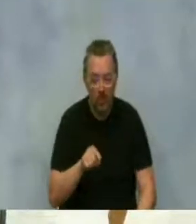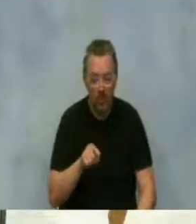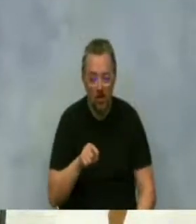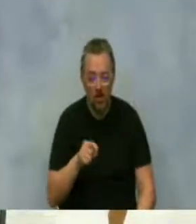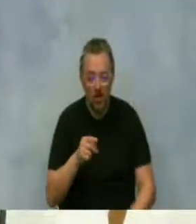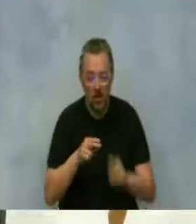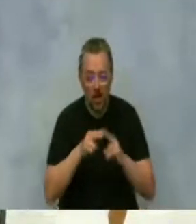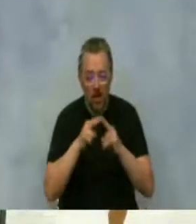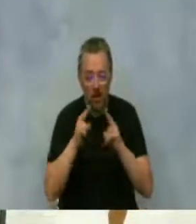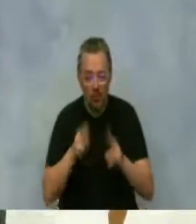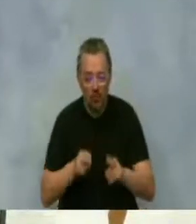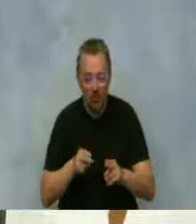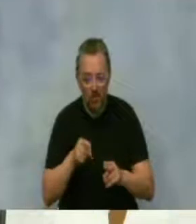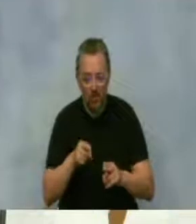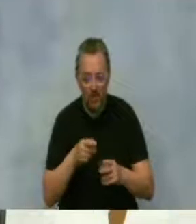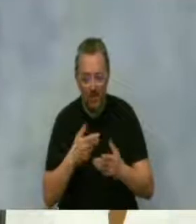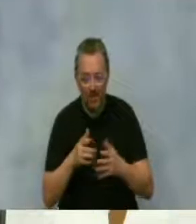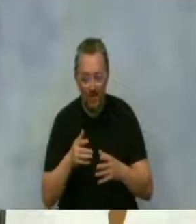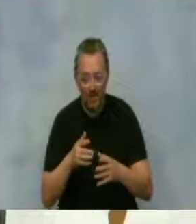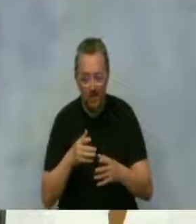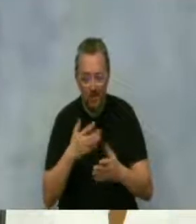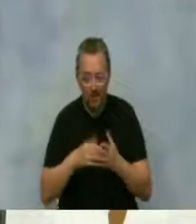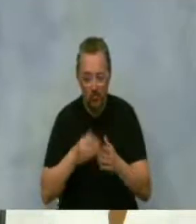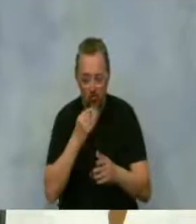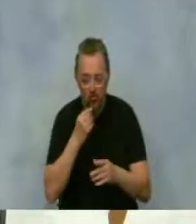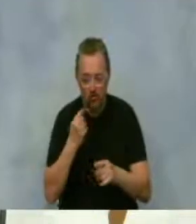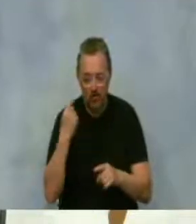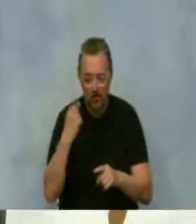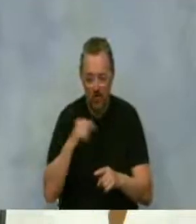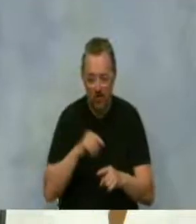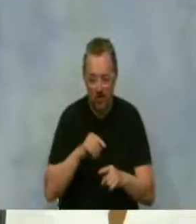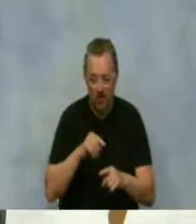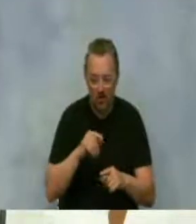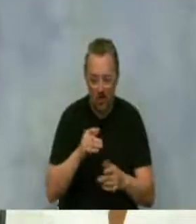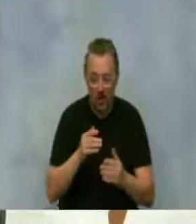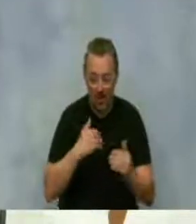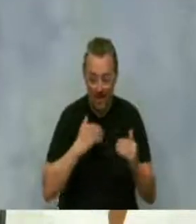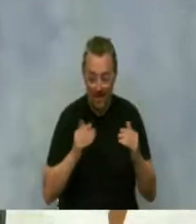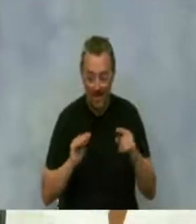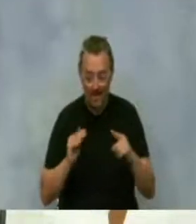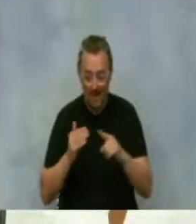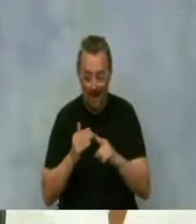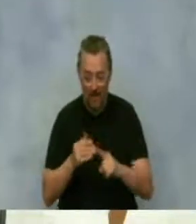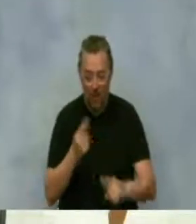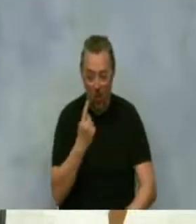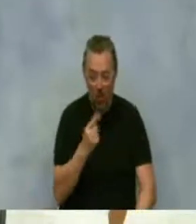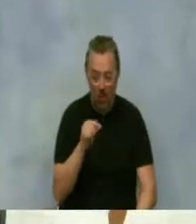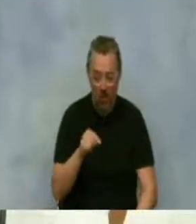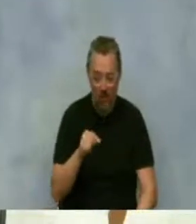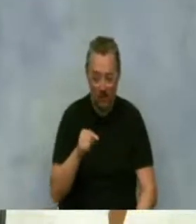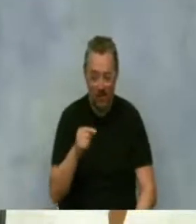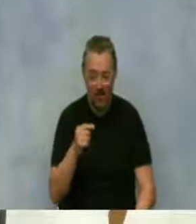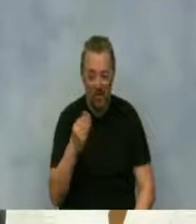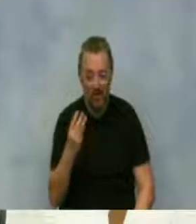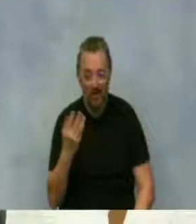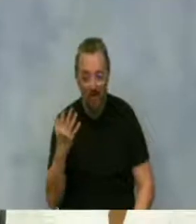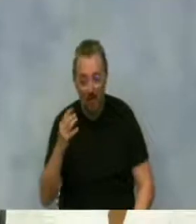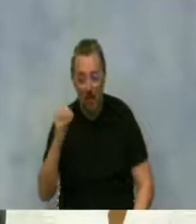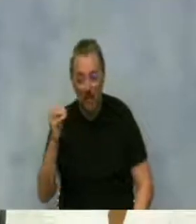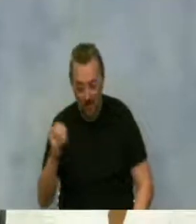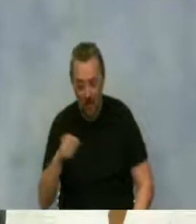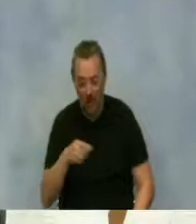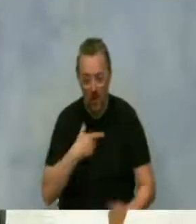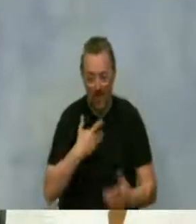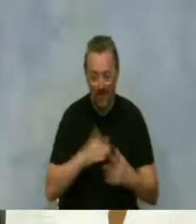being void. At the year end, the outturn was 1.53% against a target of 1.35%. The performance in this area is an area that we